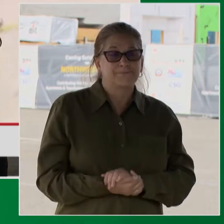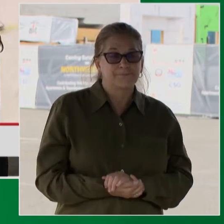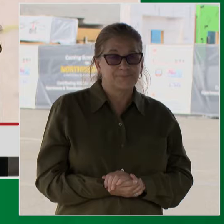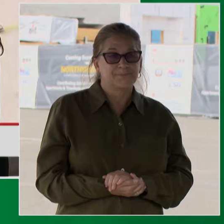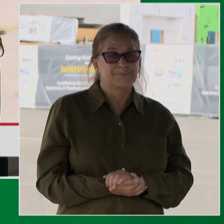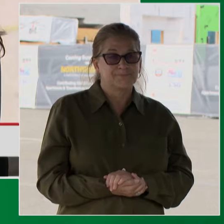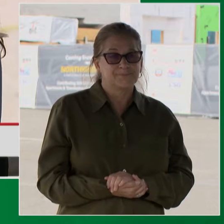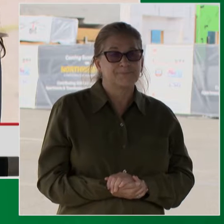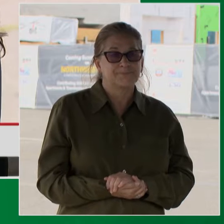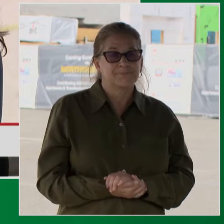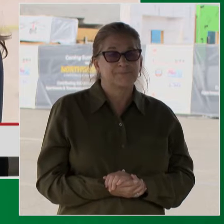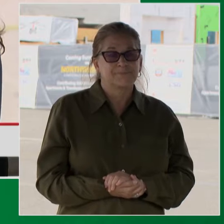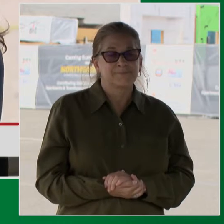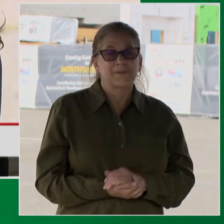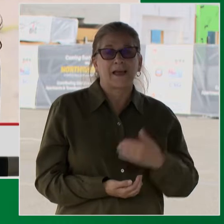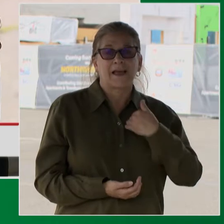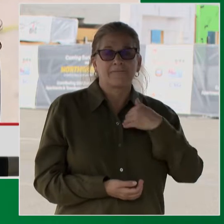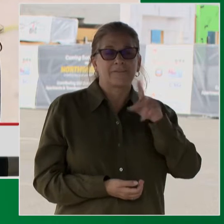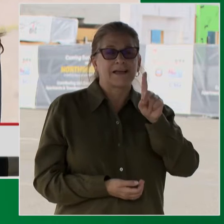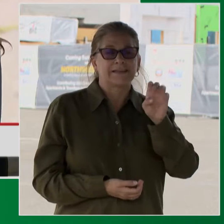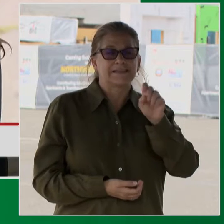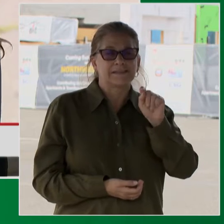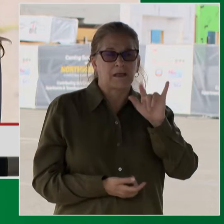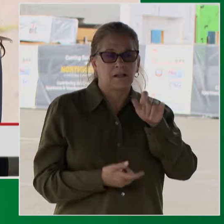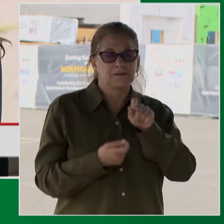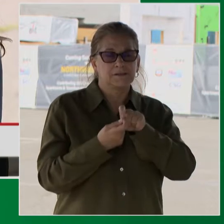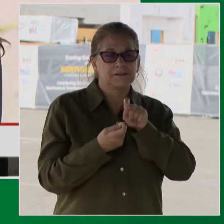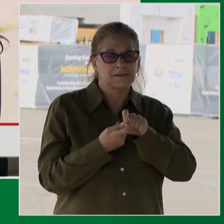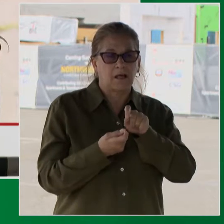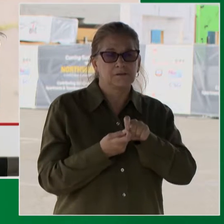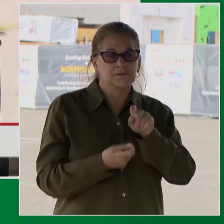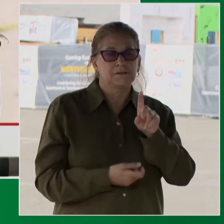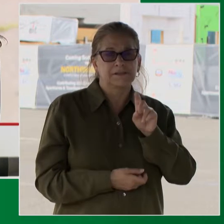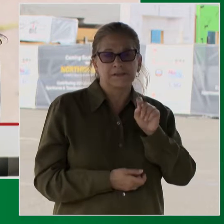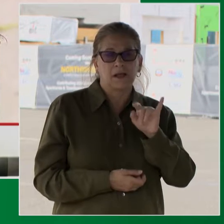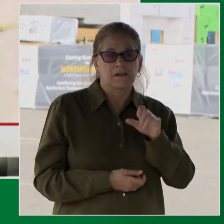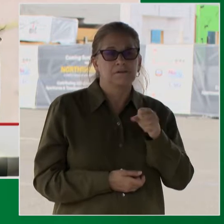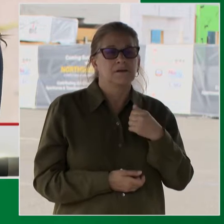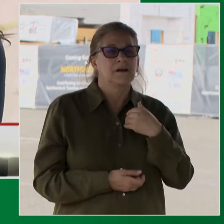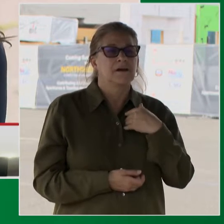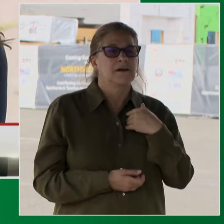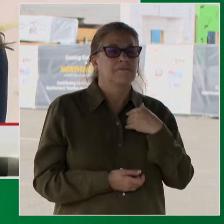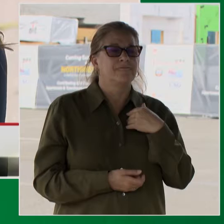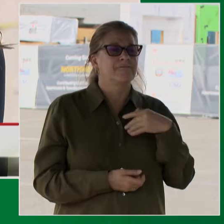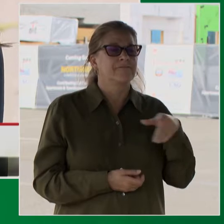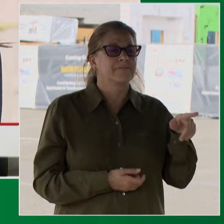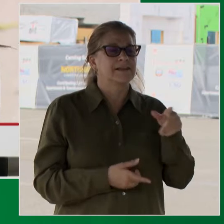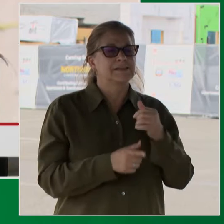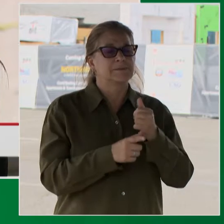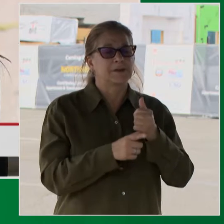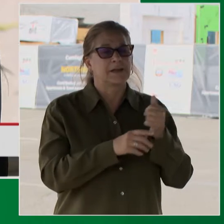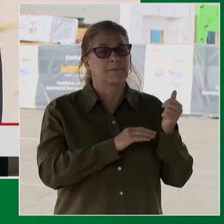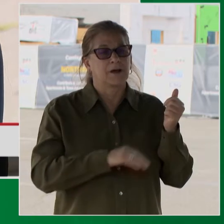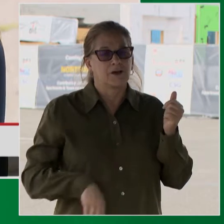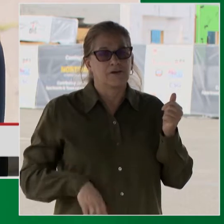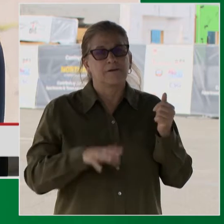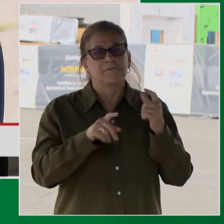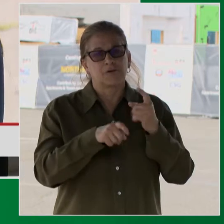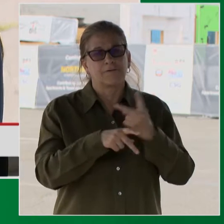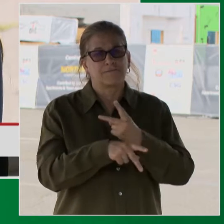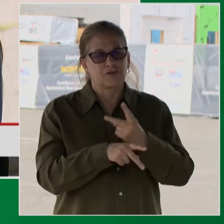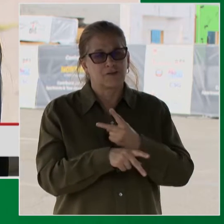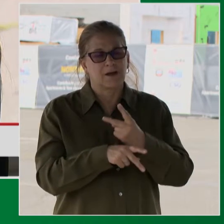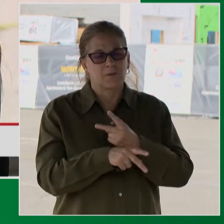details still need to be ironed out by the Deputy Mayor's Cluster for Education in partnership with DOES and the